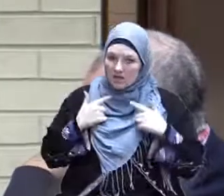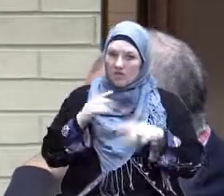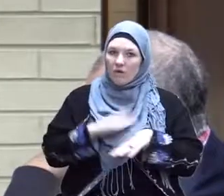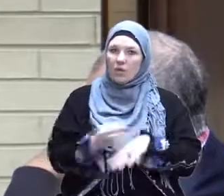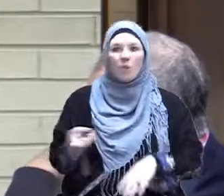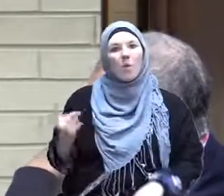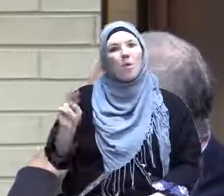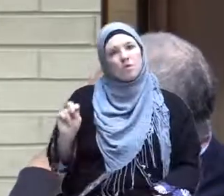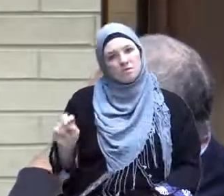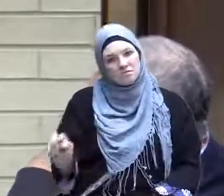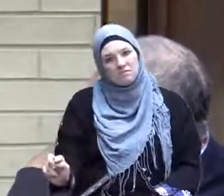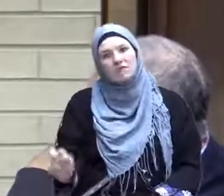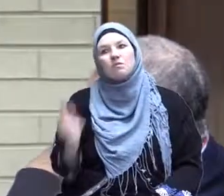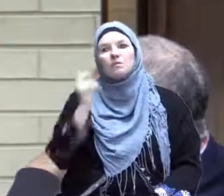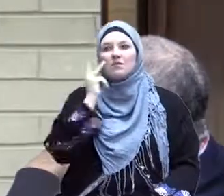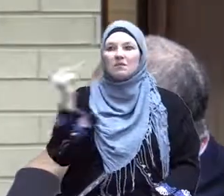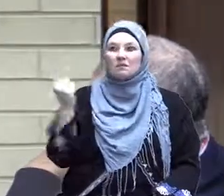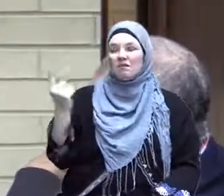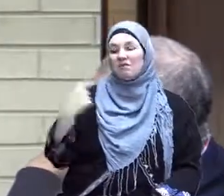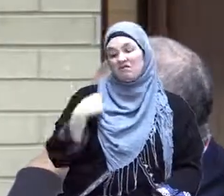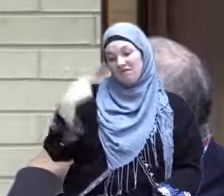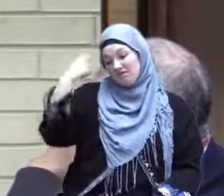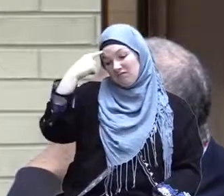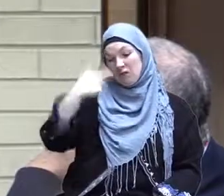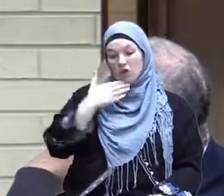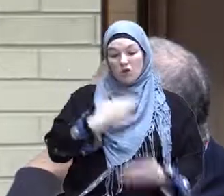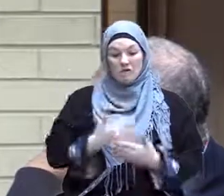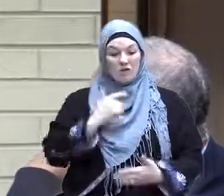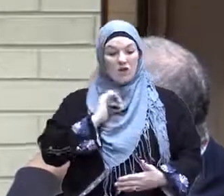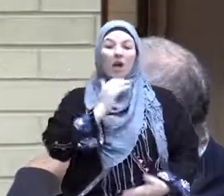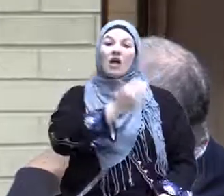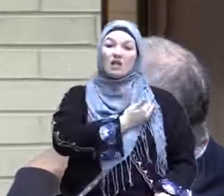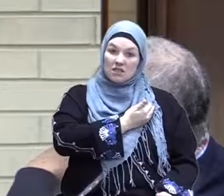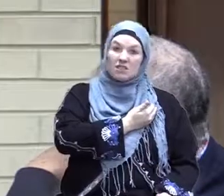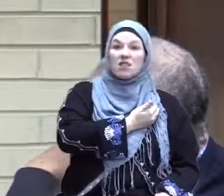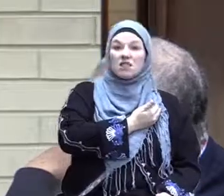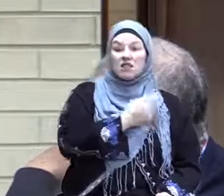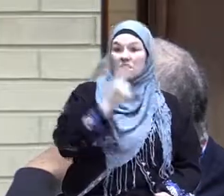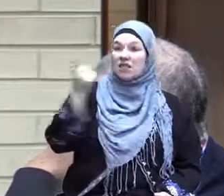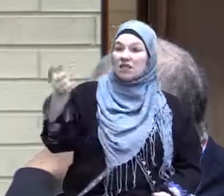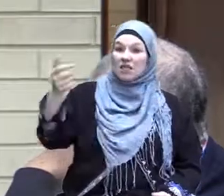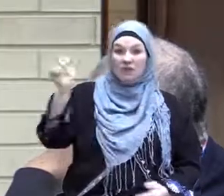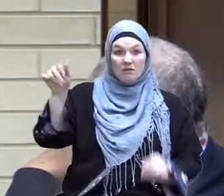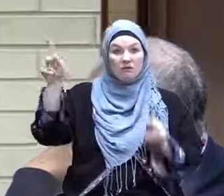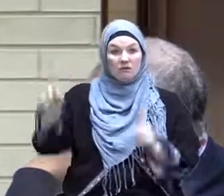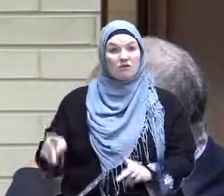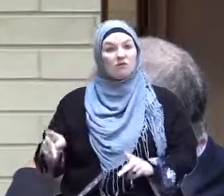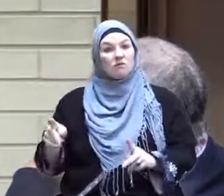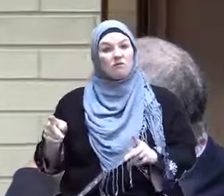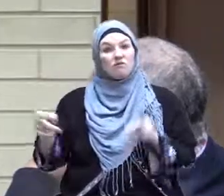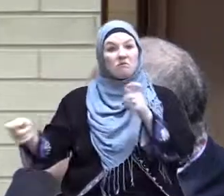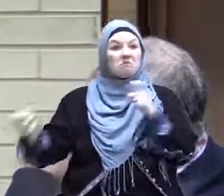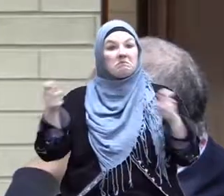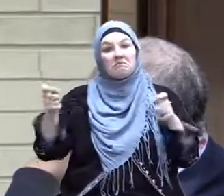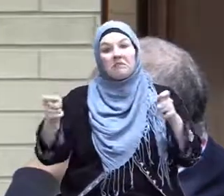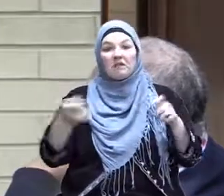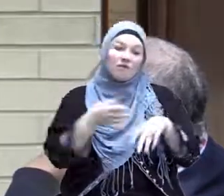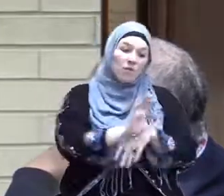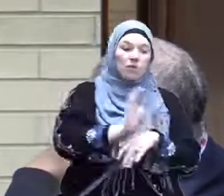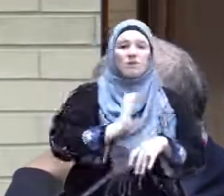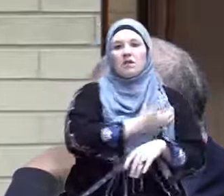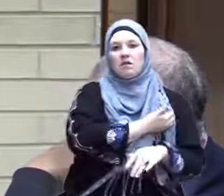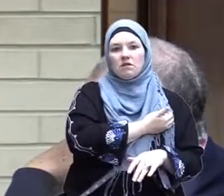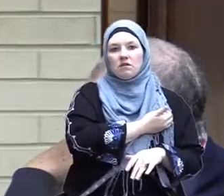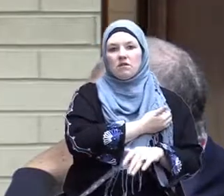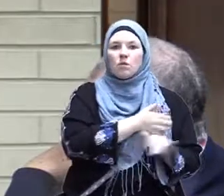own. Somebody has something he thinks is good for us, we boys, and he would drive us by force